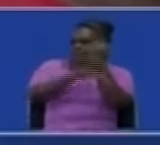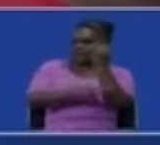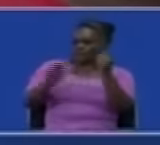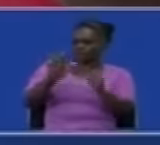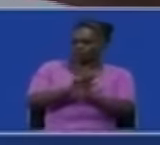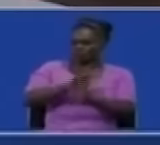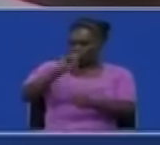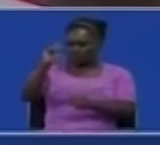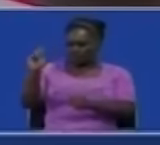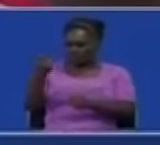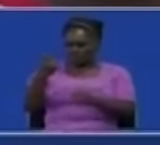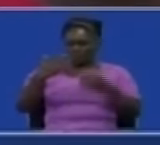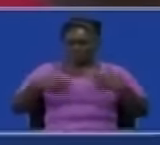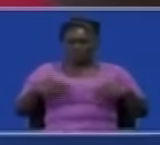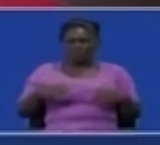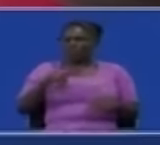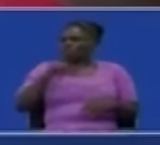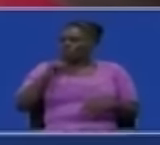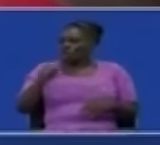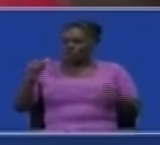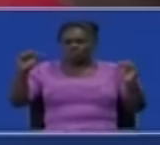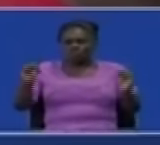Kenyan. You cannot build a